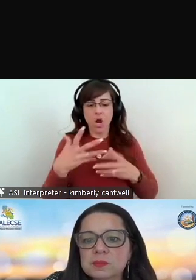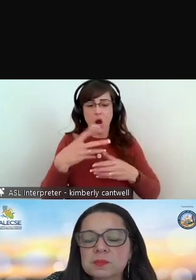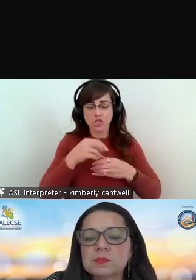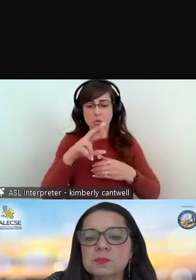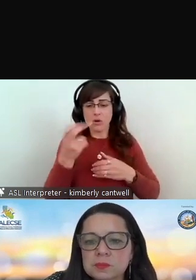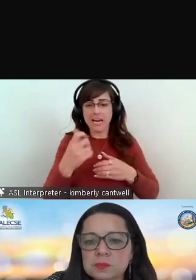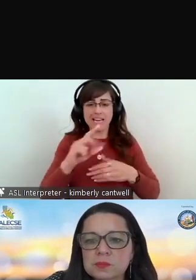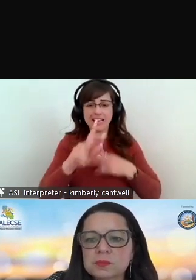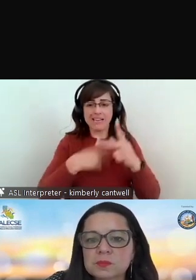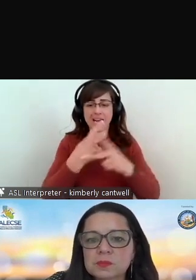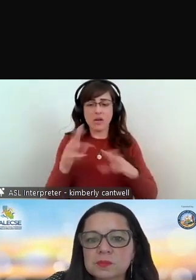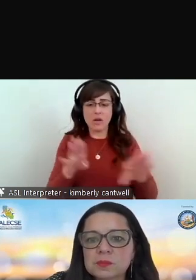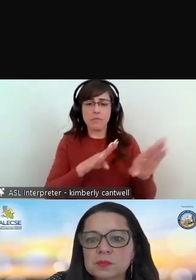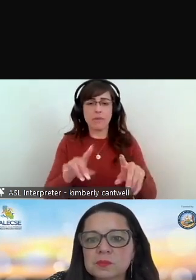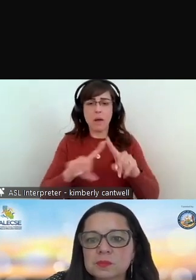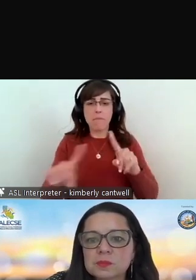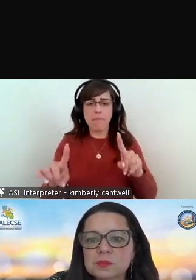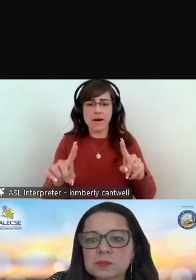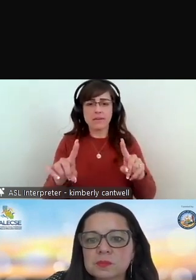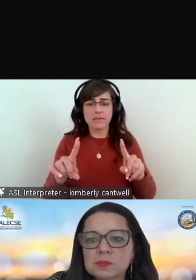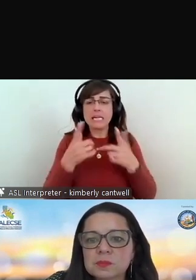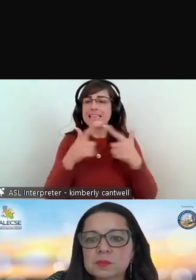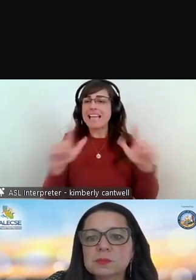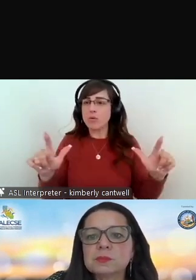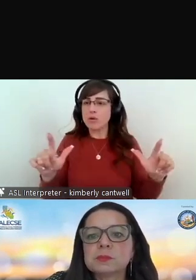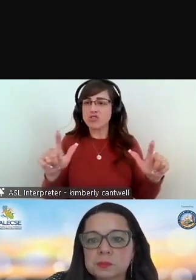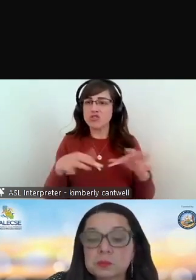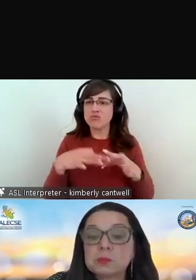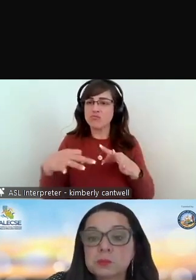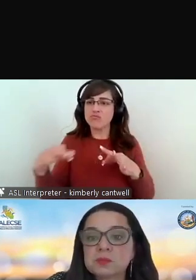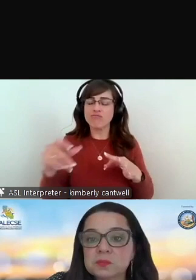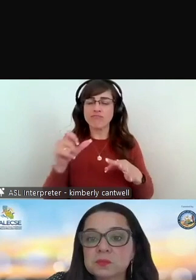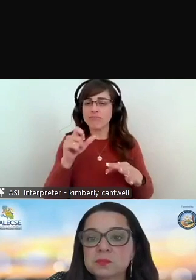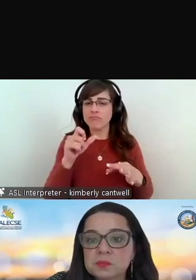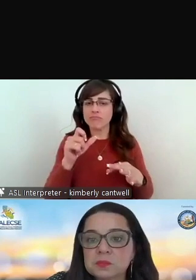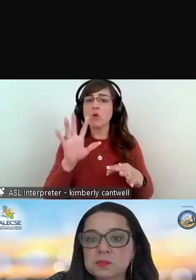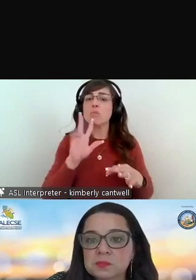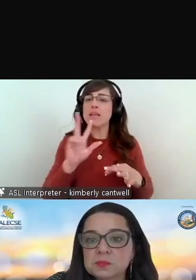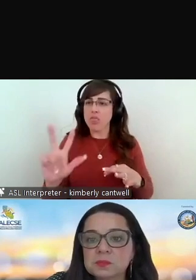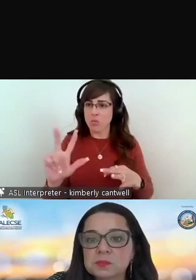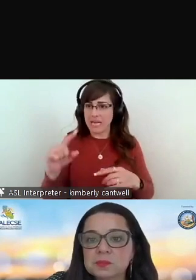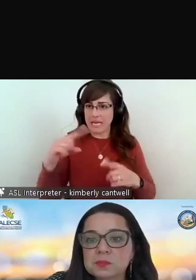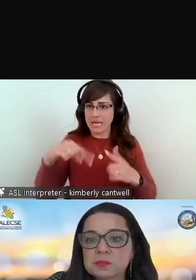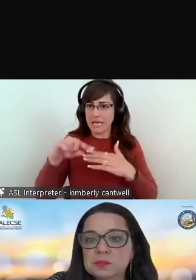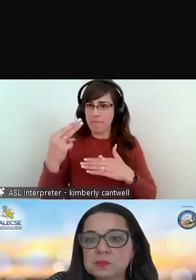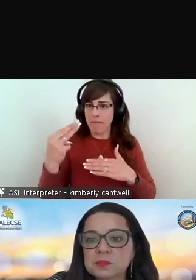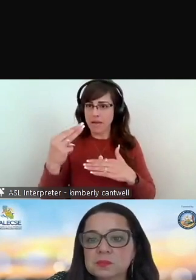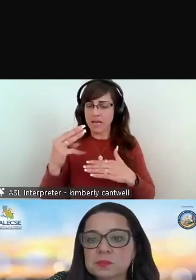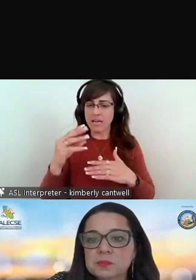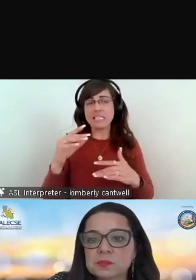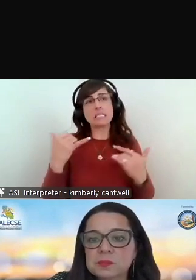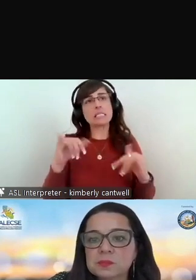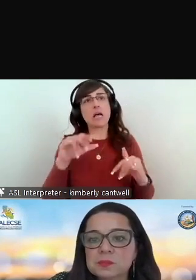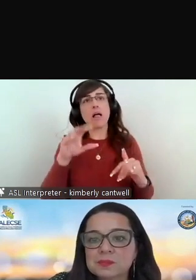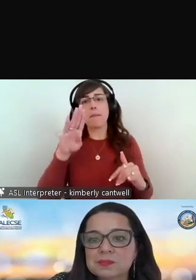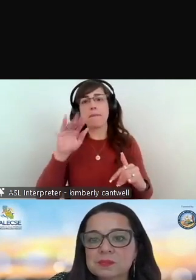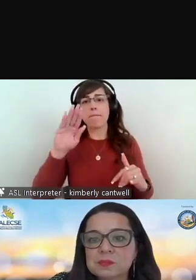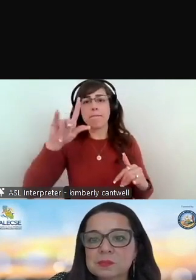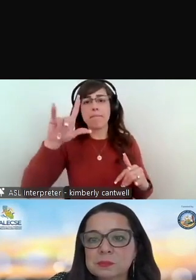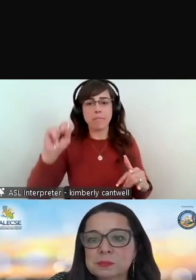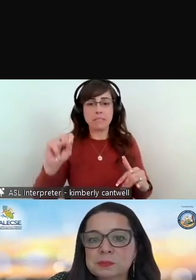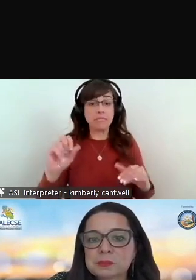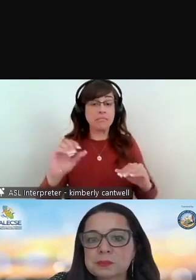autism or any kind of a behavior. It's just the language. He will be 3 on Monday and he's still like, I mean, he